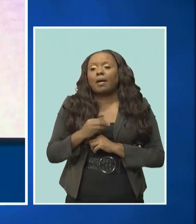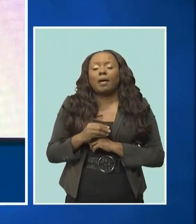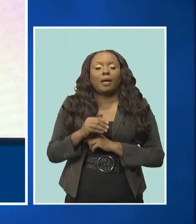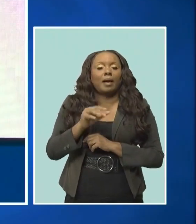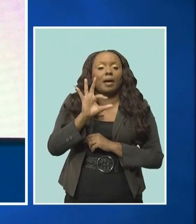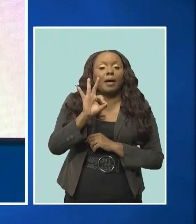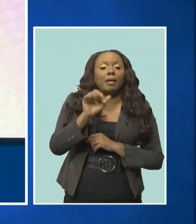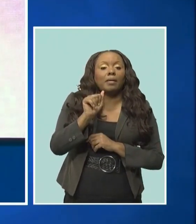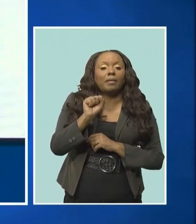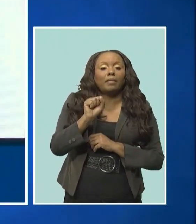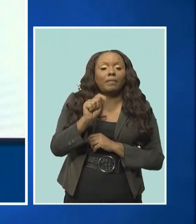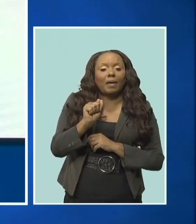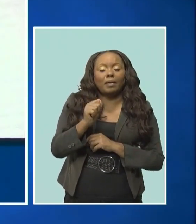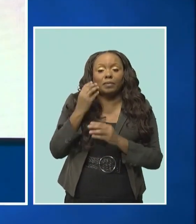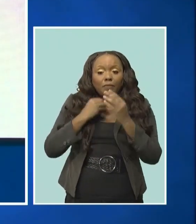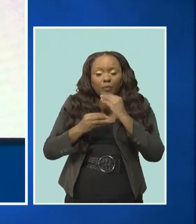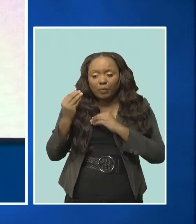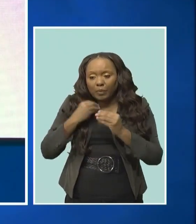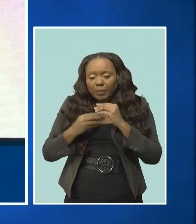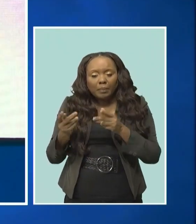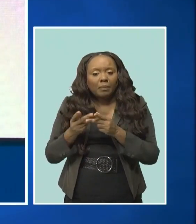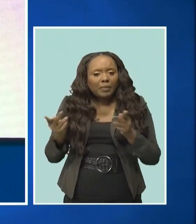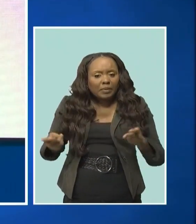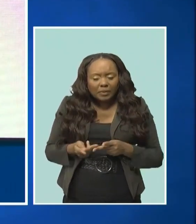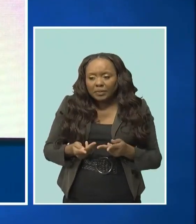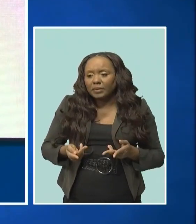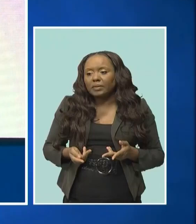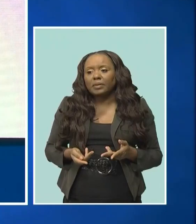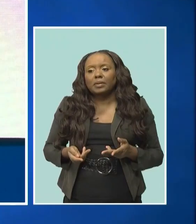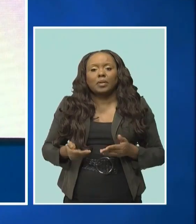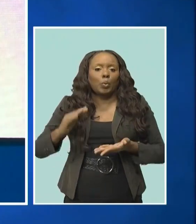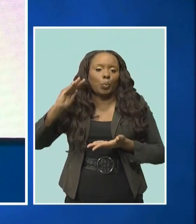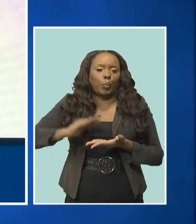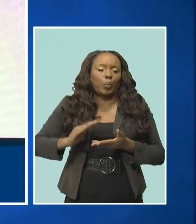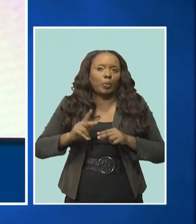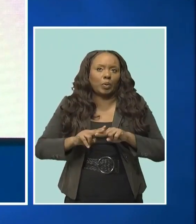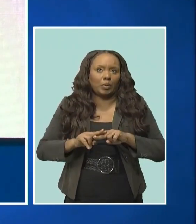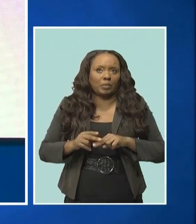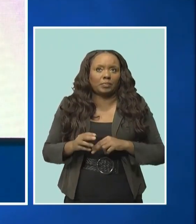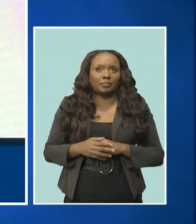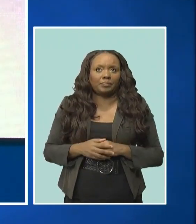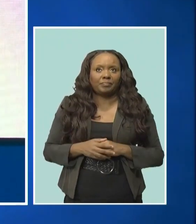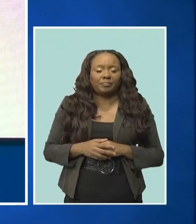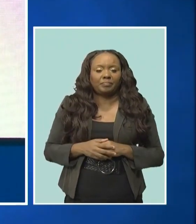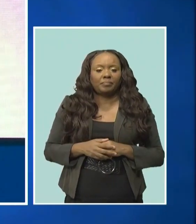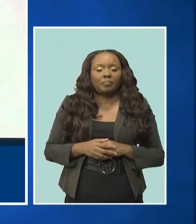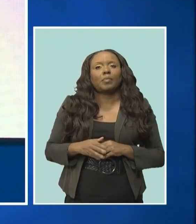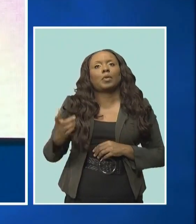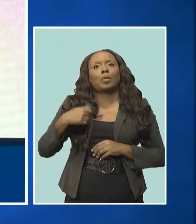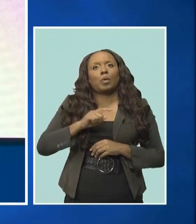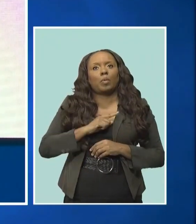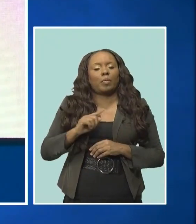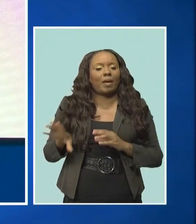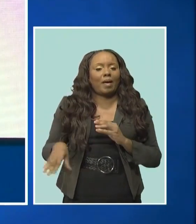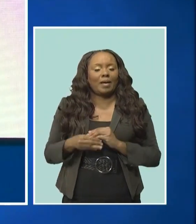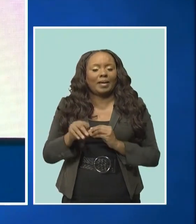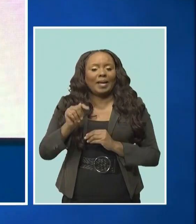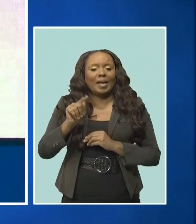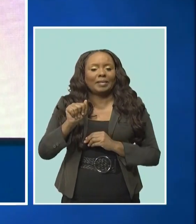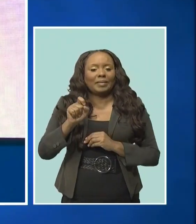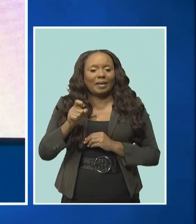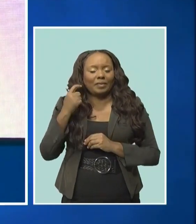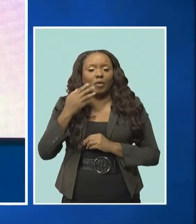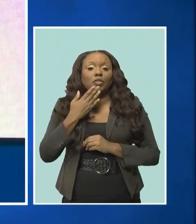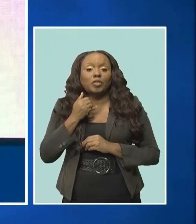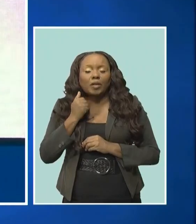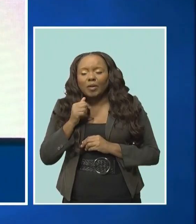We increased the tax on sugar when we came in, and all cried and all made noise. We've